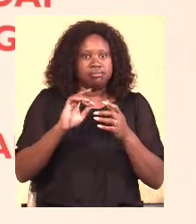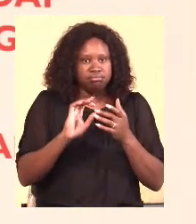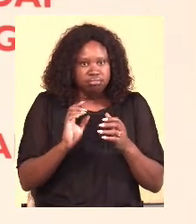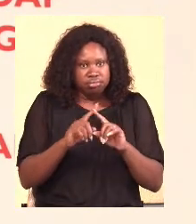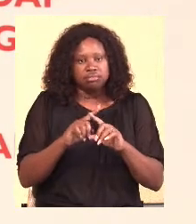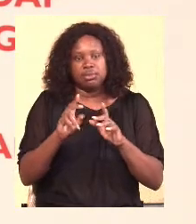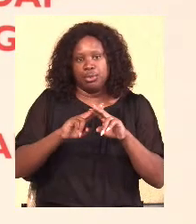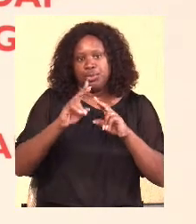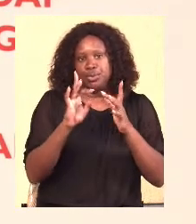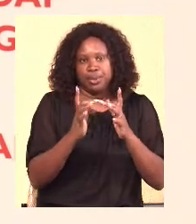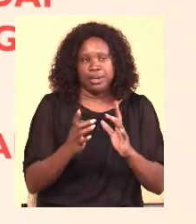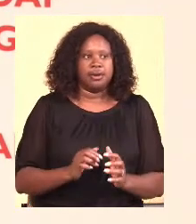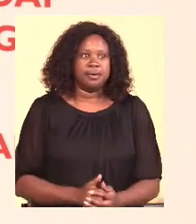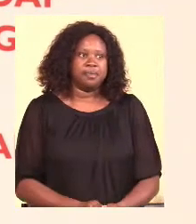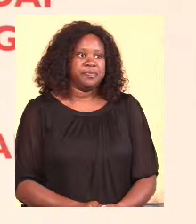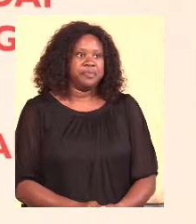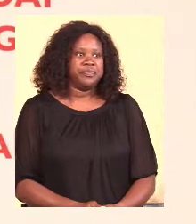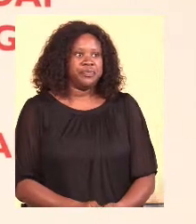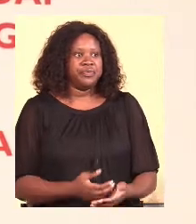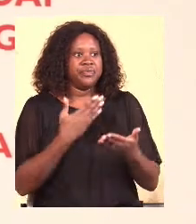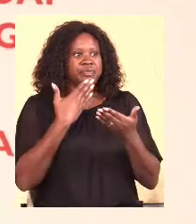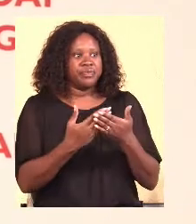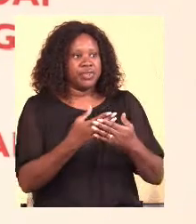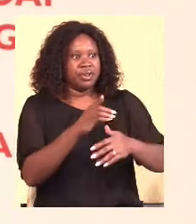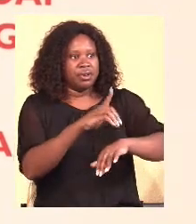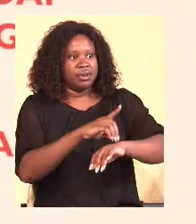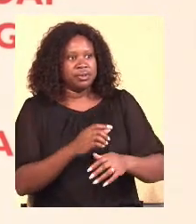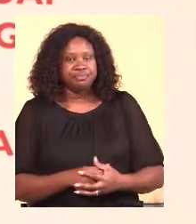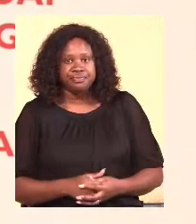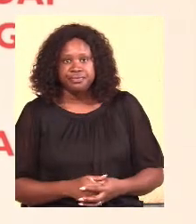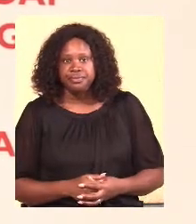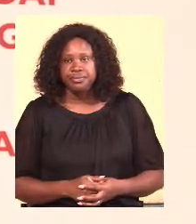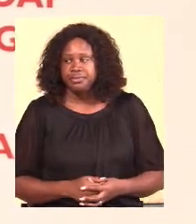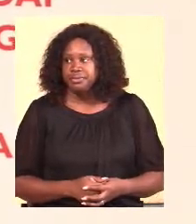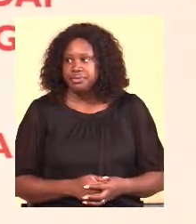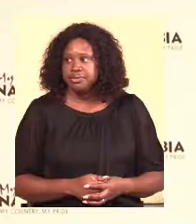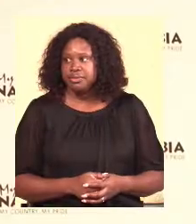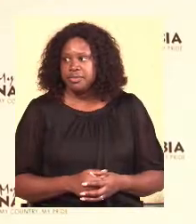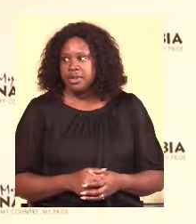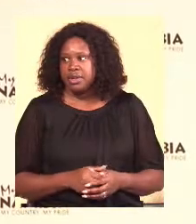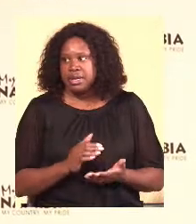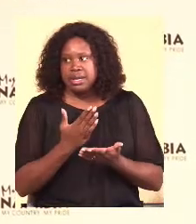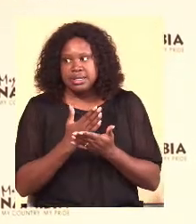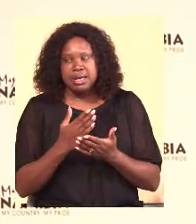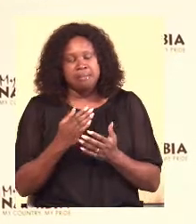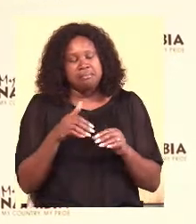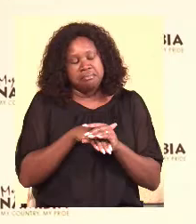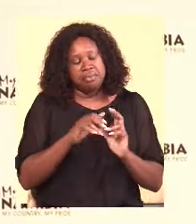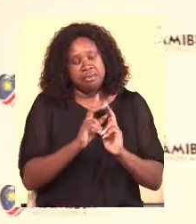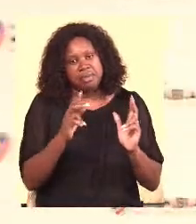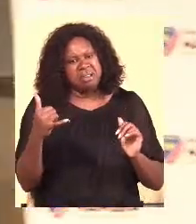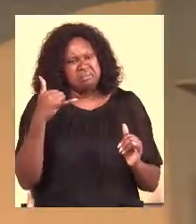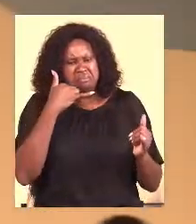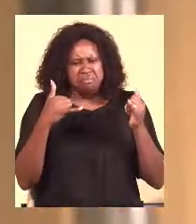providing at this moment. Thank you, Doctor. Just one last one. There is some calls by certain members of the public